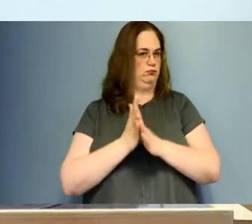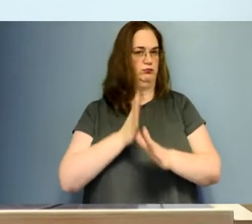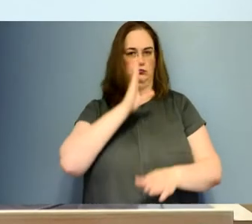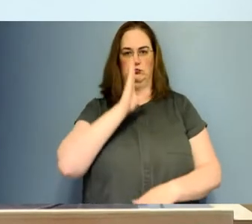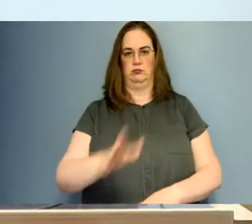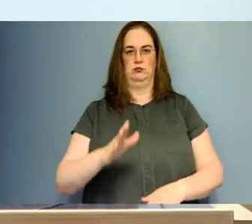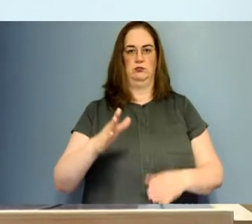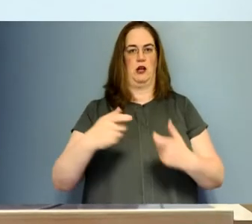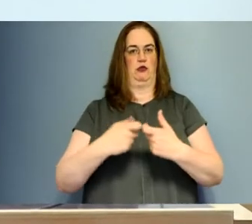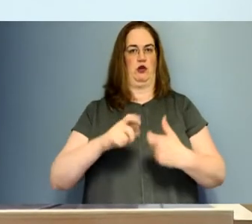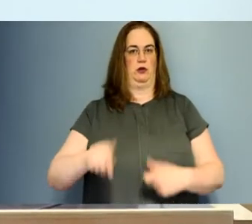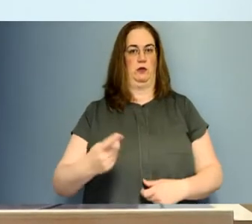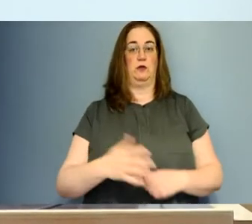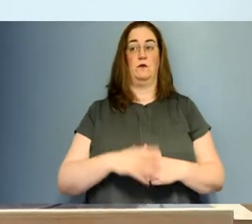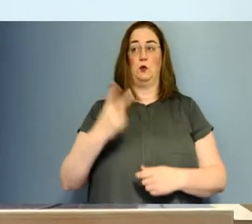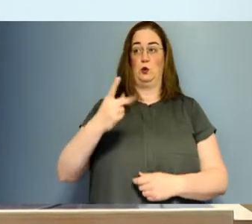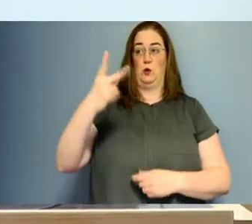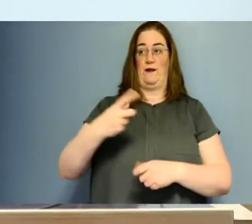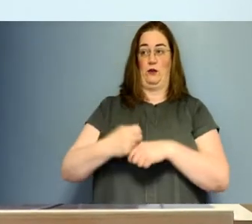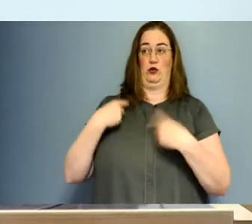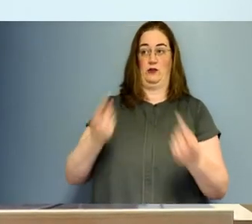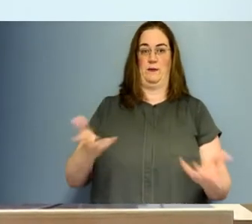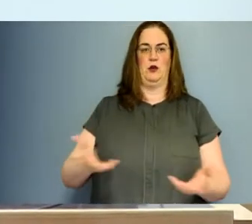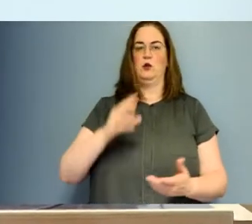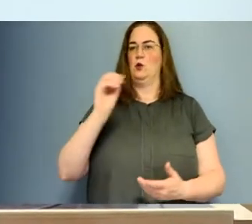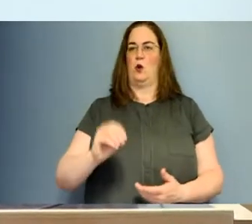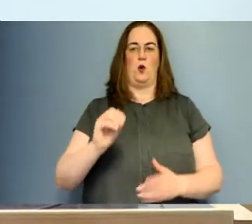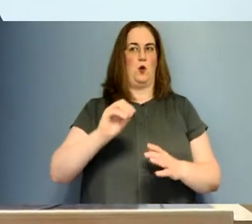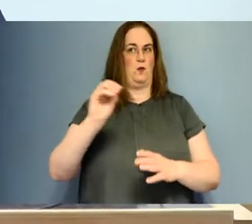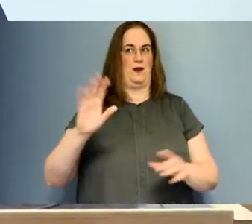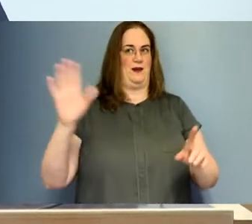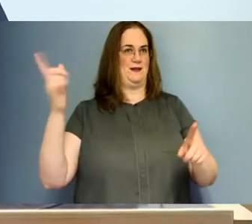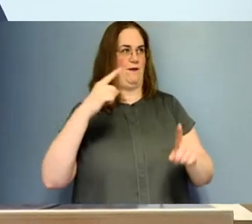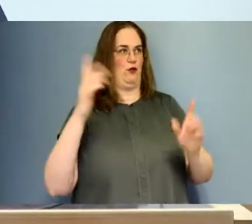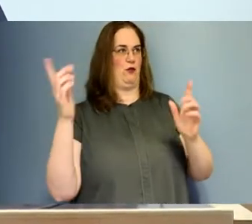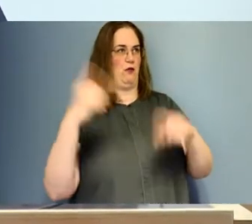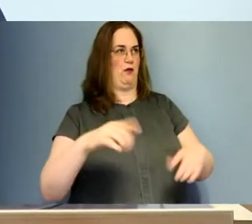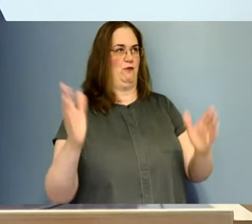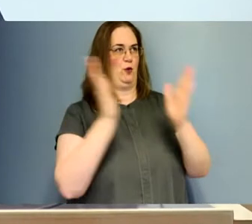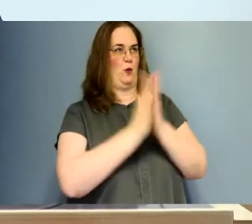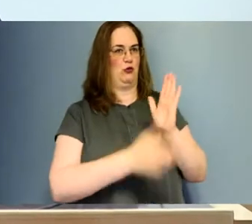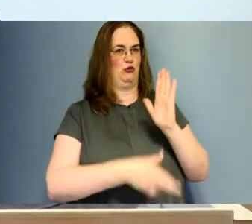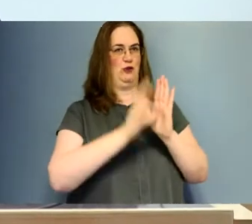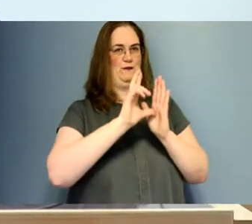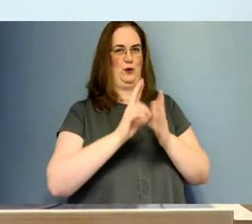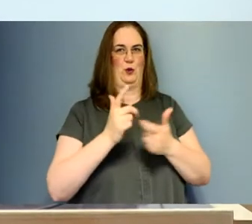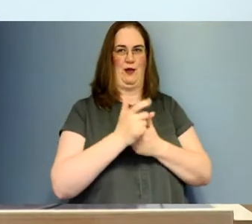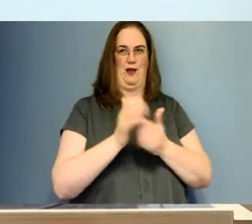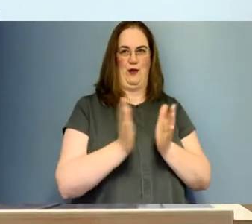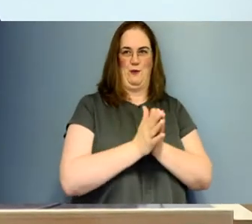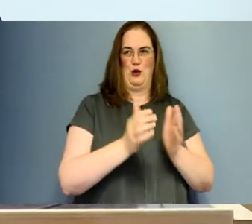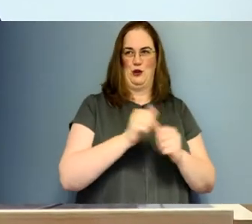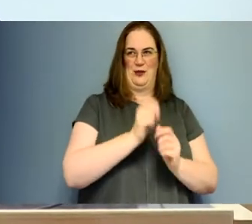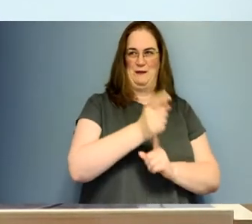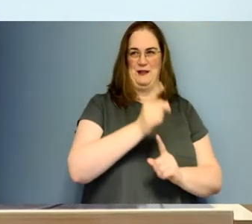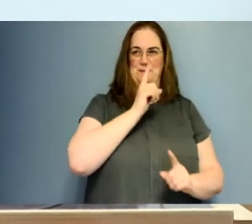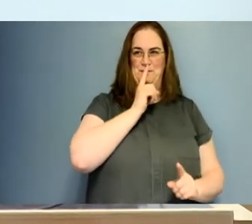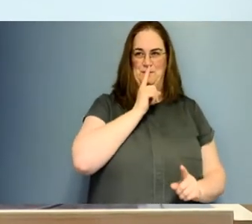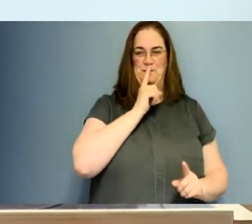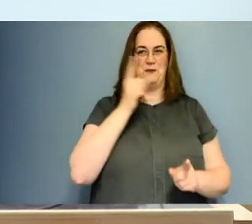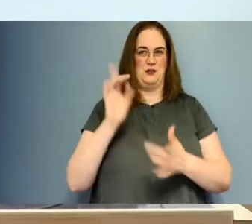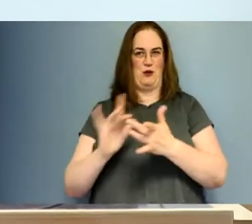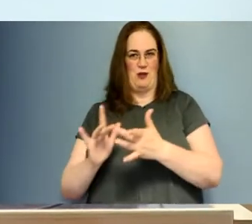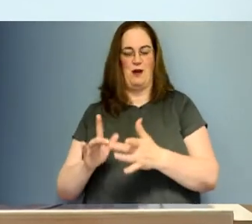In the 2.5 years that I've been here, no one has ever requested to review the leather books with the minutes inside since they're online.